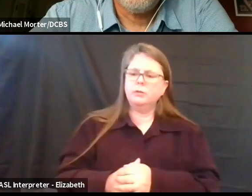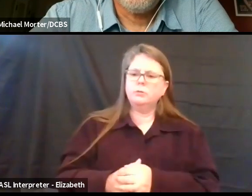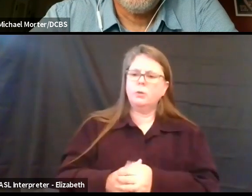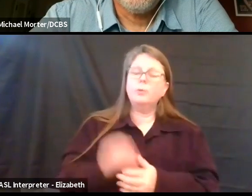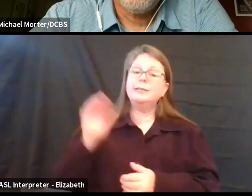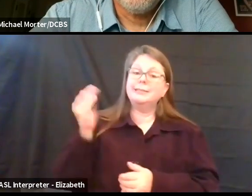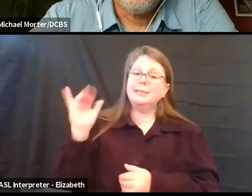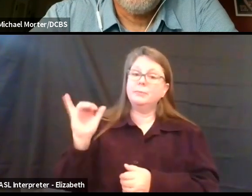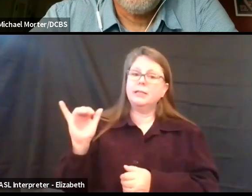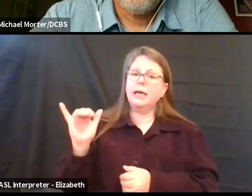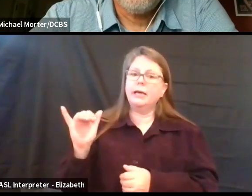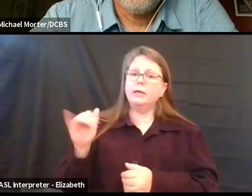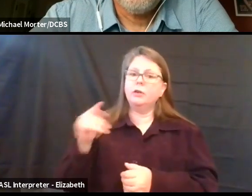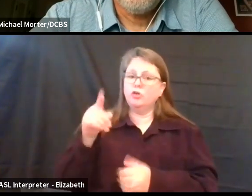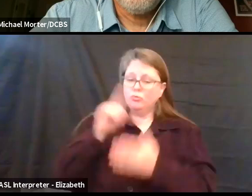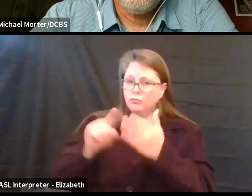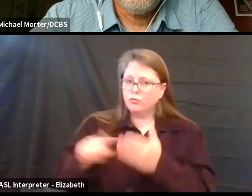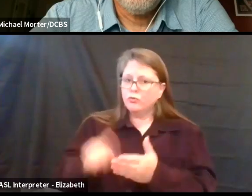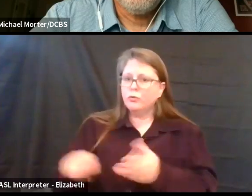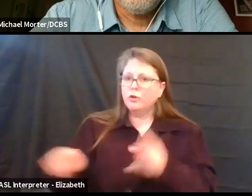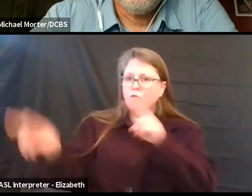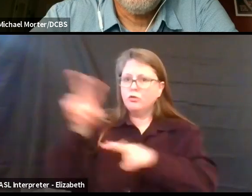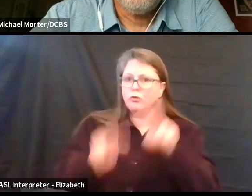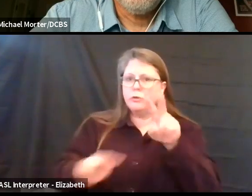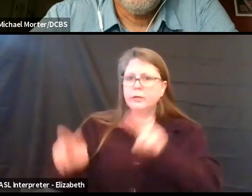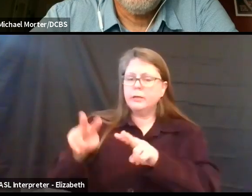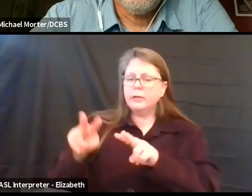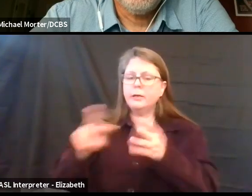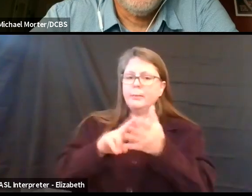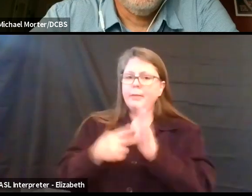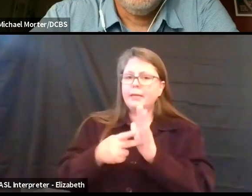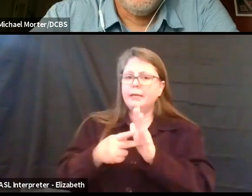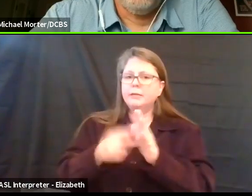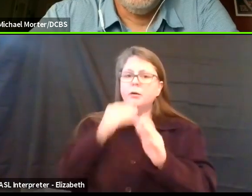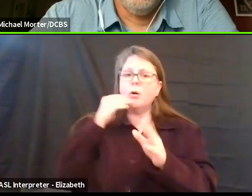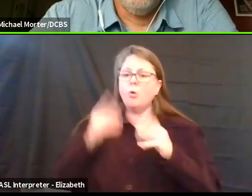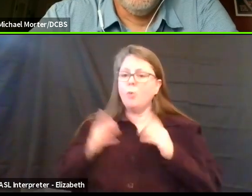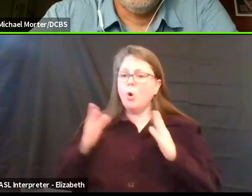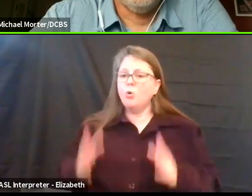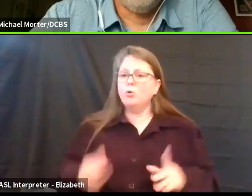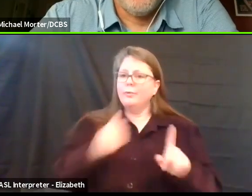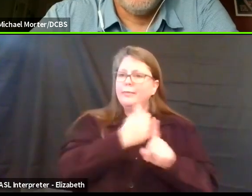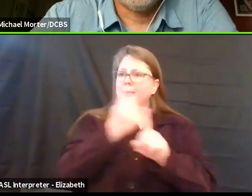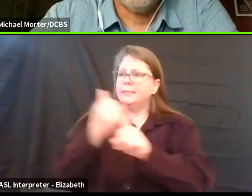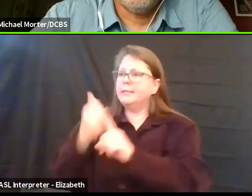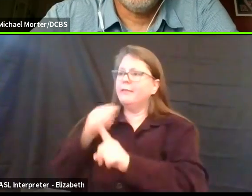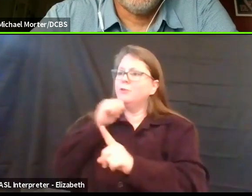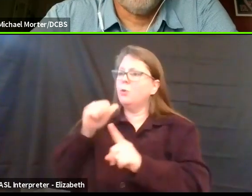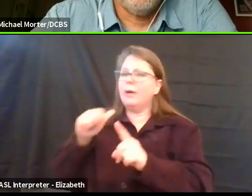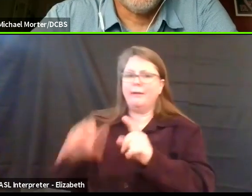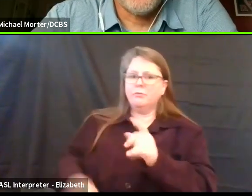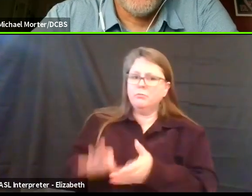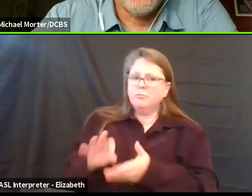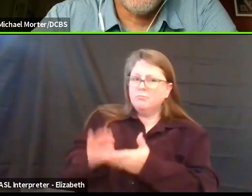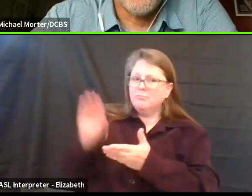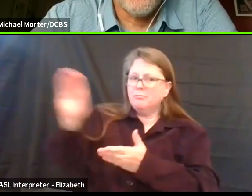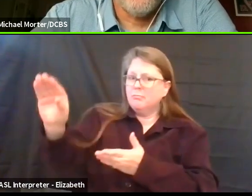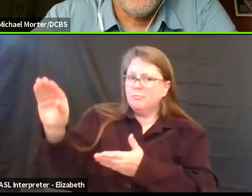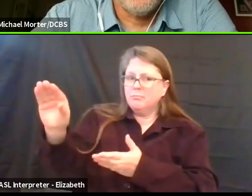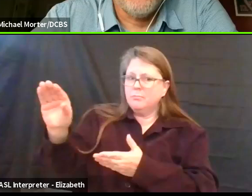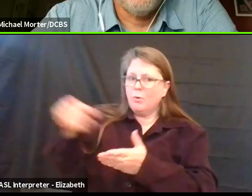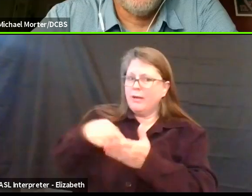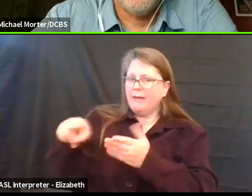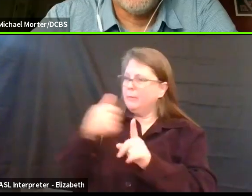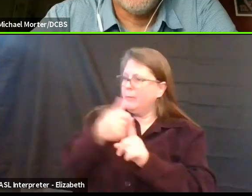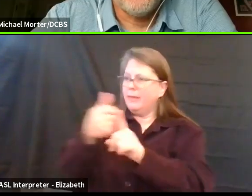not require homeowners to make out-of-pocket expenses. Yeah, we don't want, in fact, there's a very strong concern